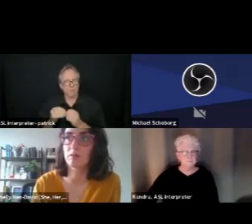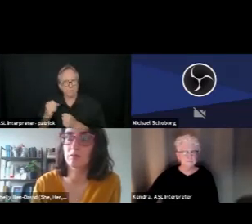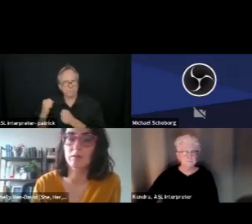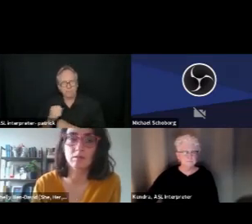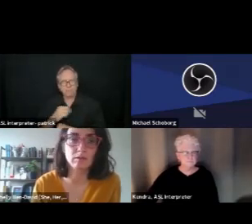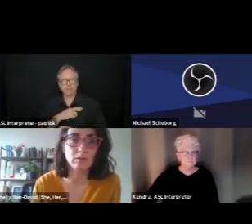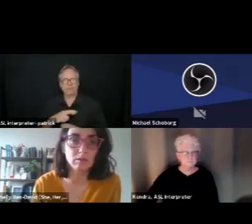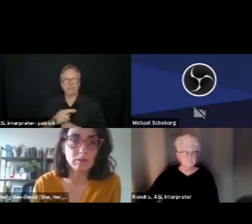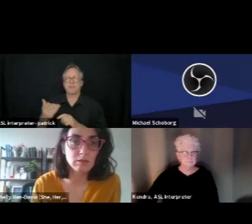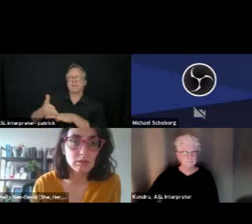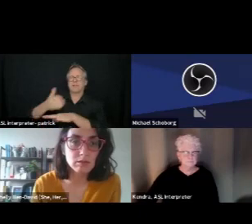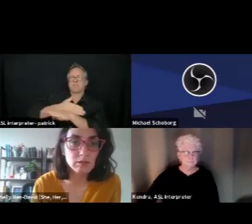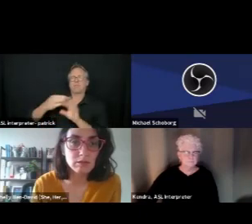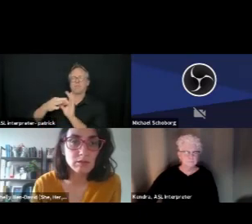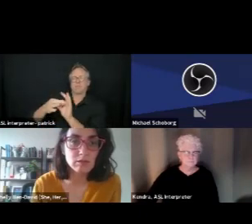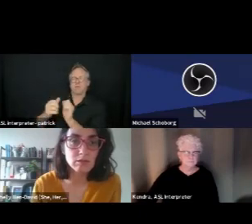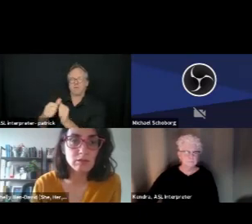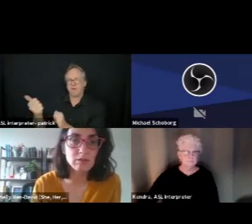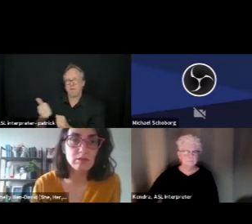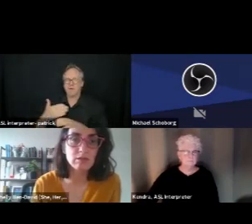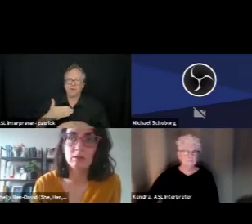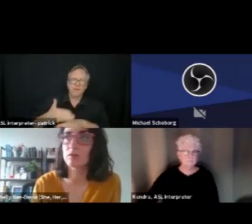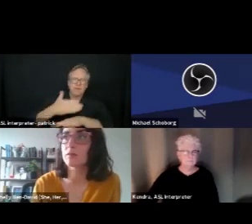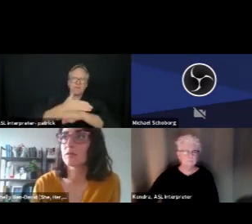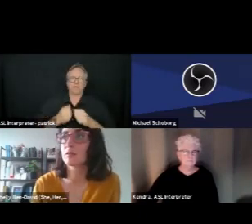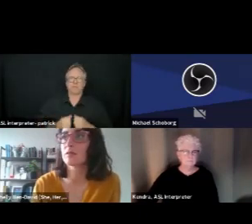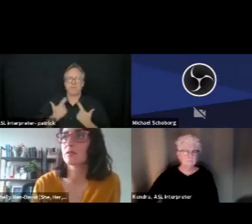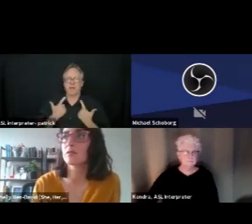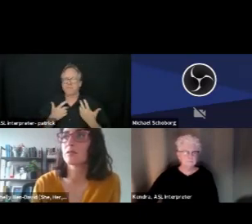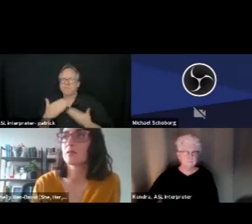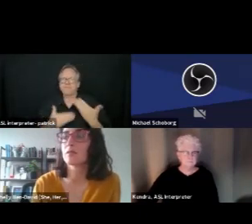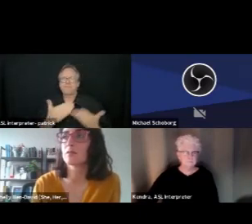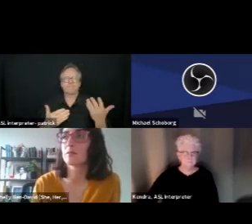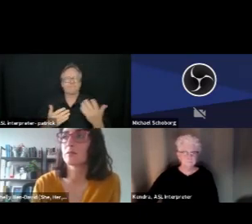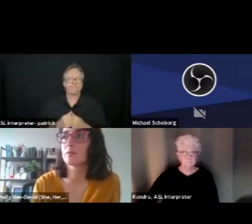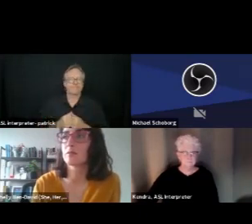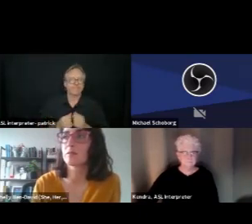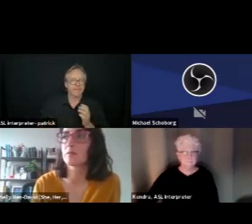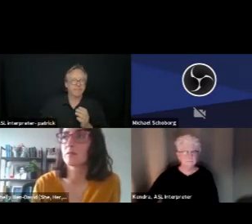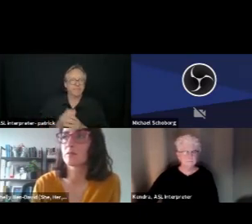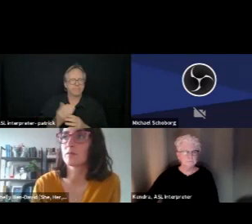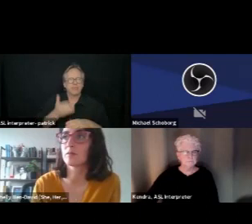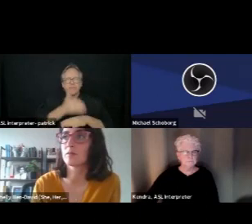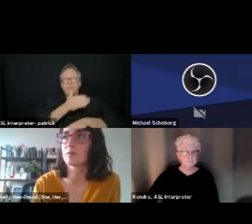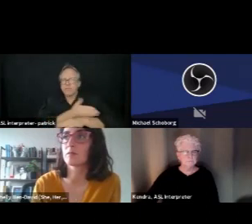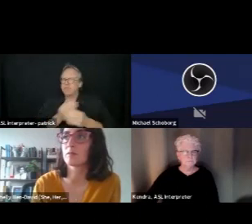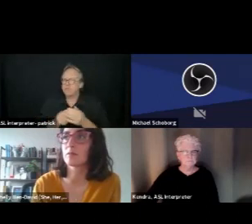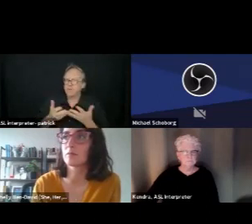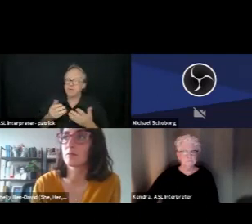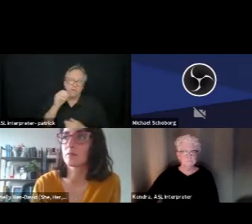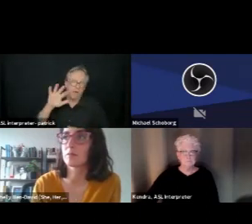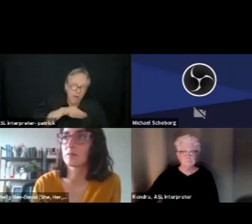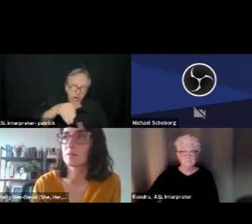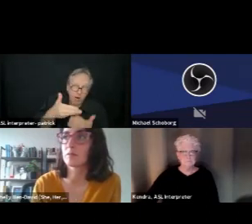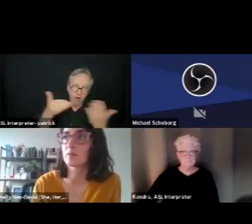improved relationships with others, improved lifestyles, new goals and expectations for the future. And again, not everybody was completely